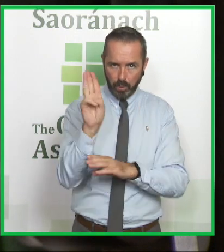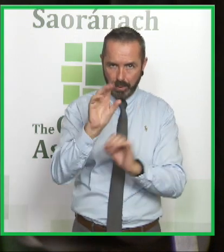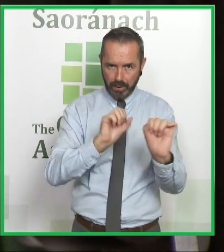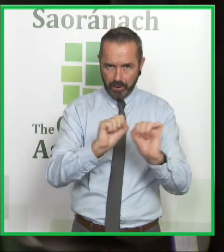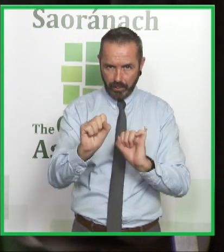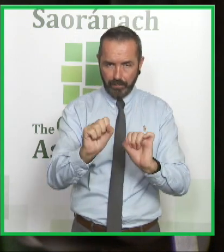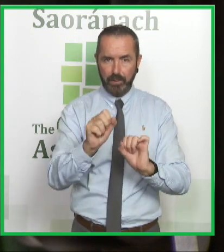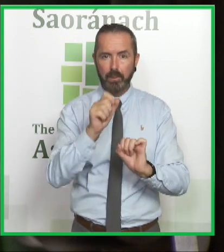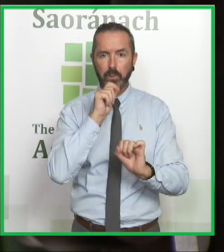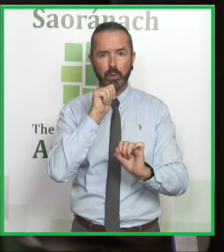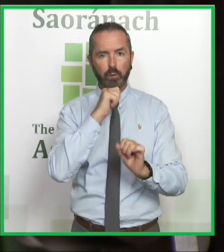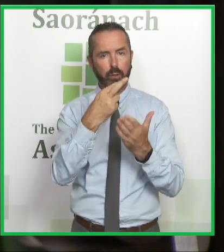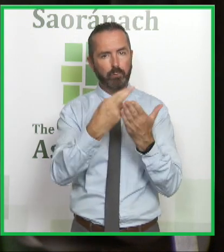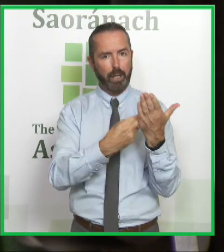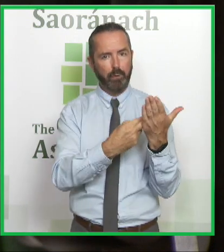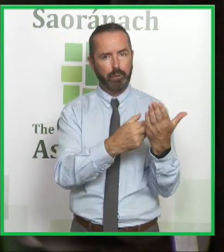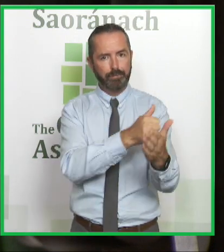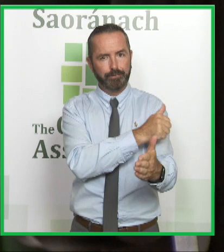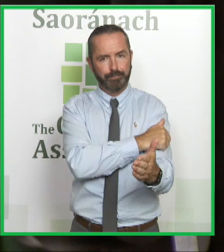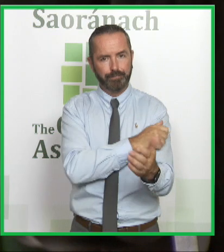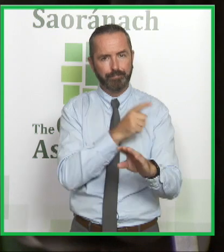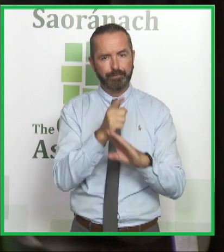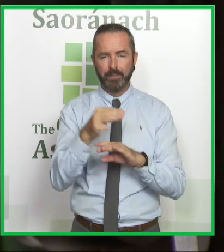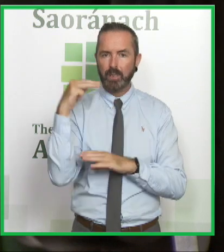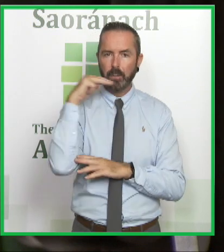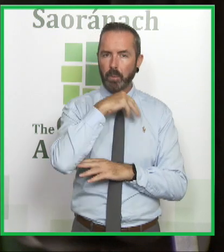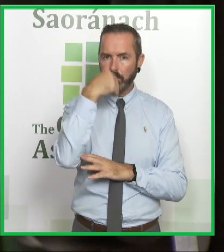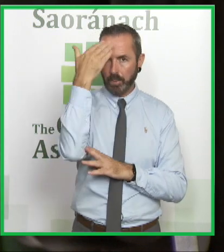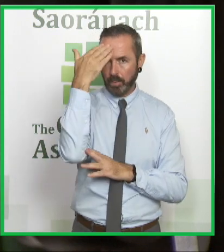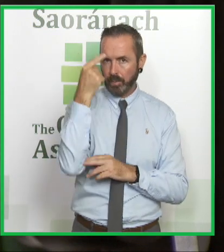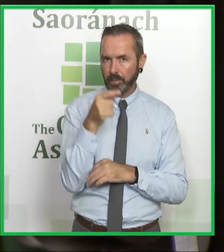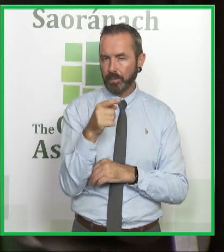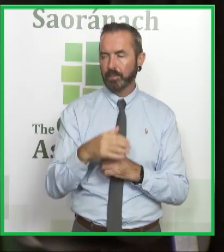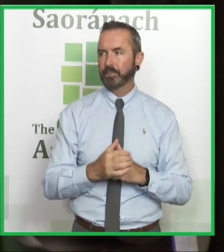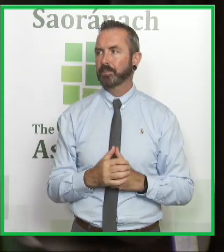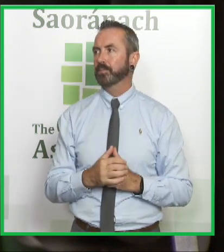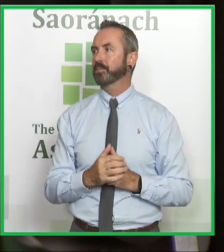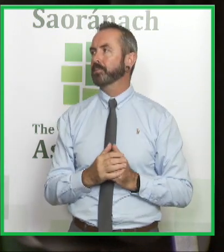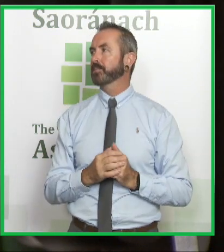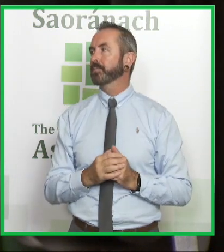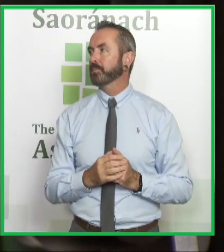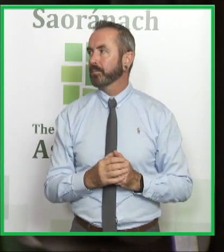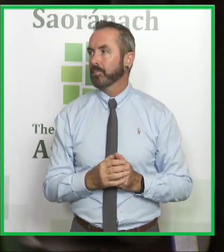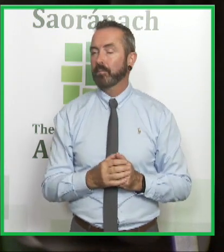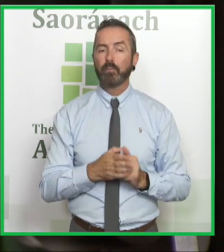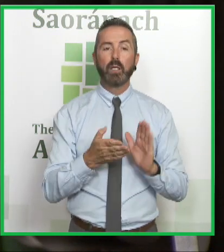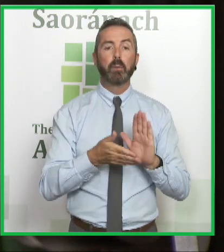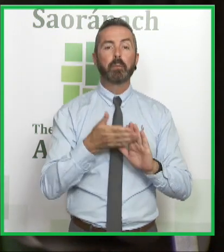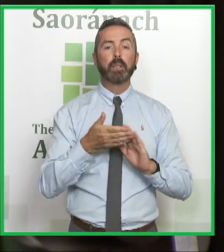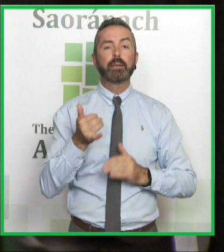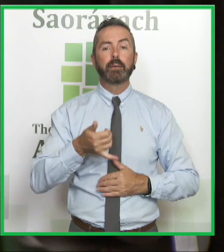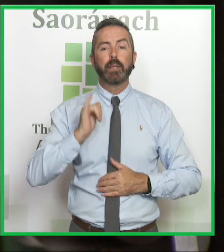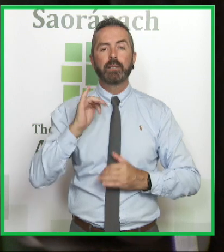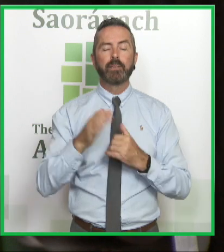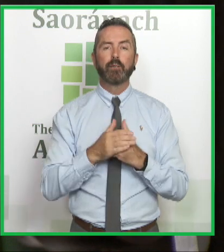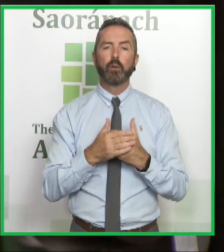service and not receive a conviction, and that is an important point to emphasize. In terms of building capacity for